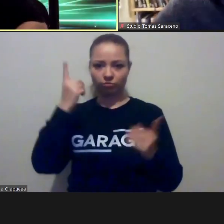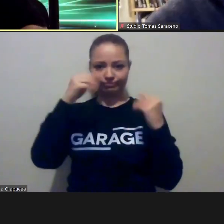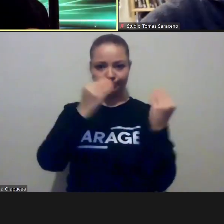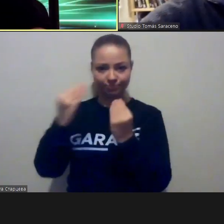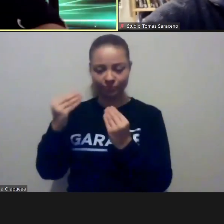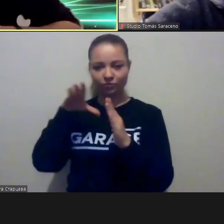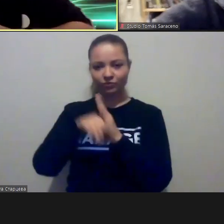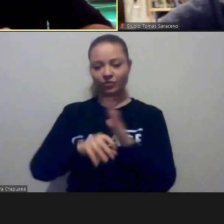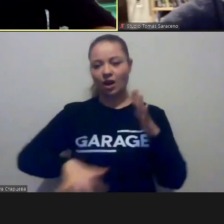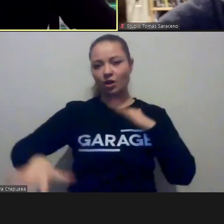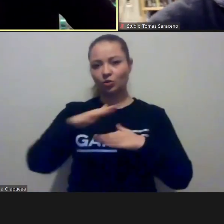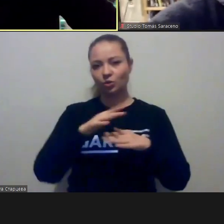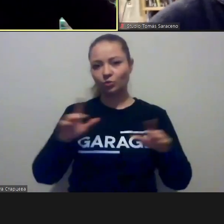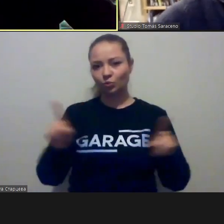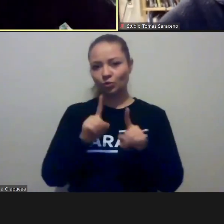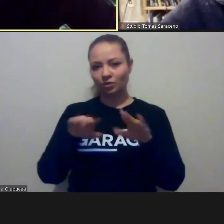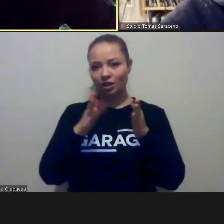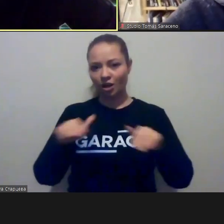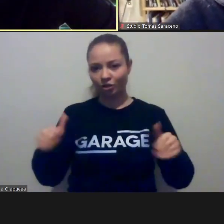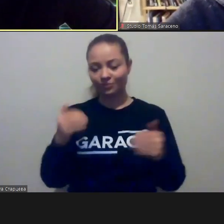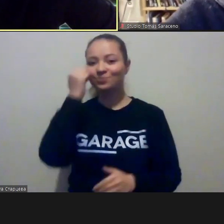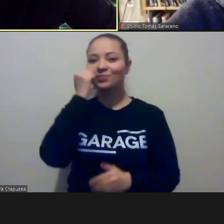yours.